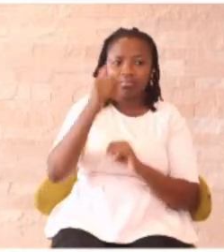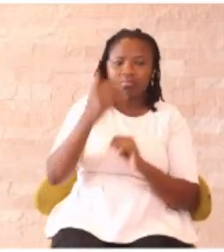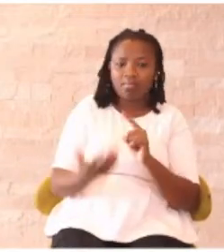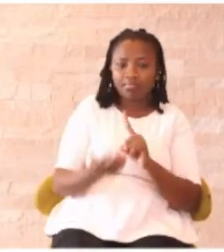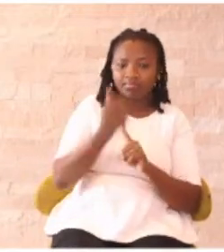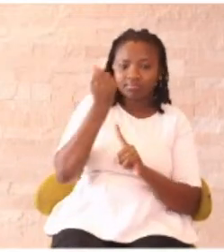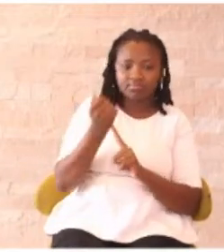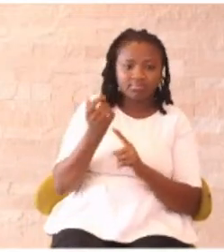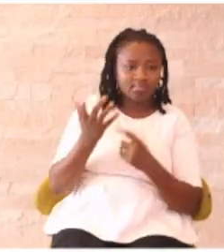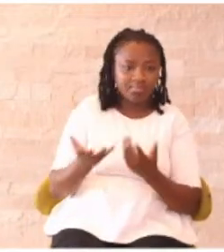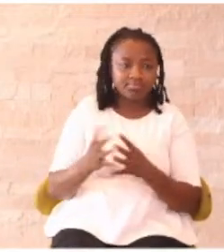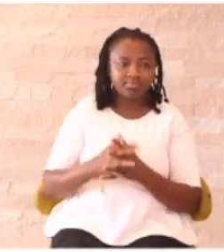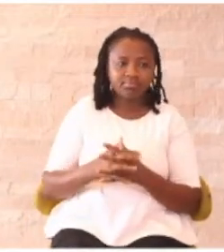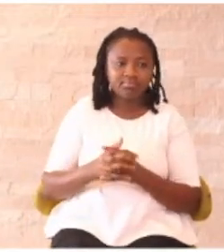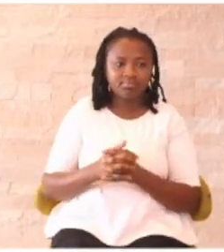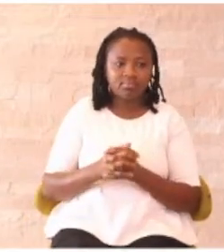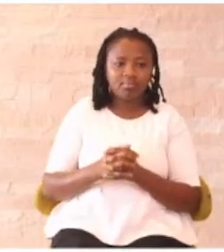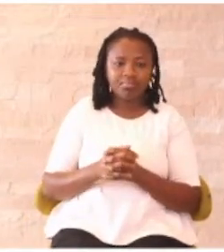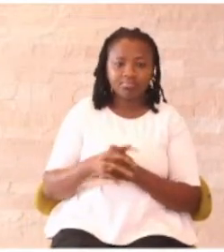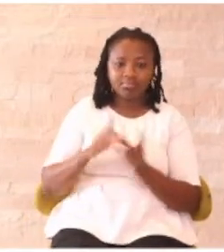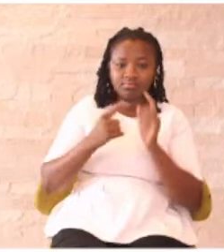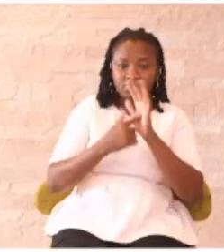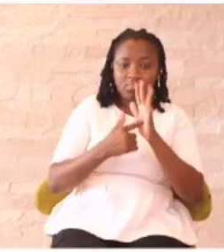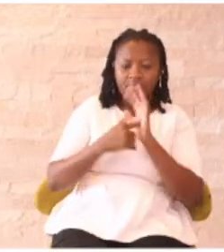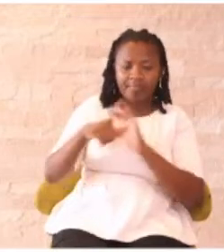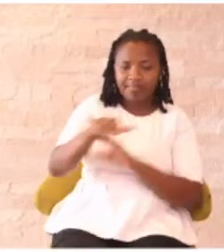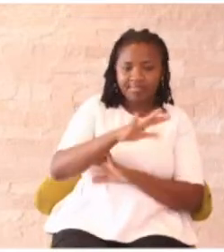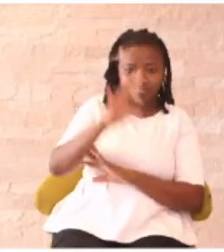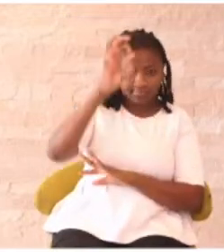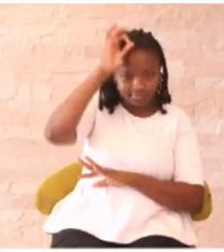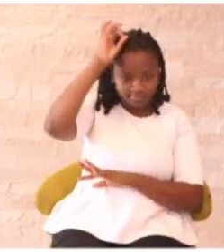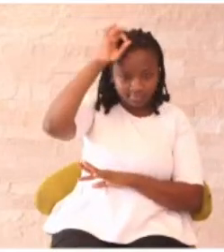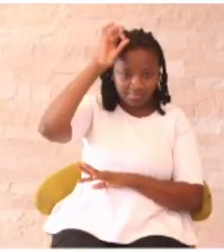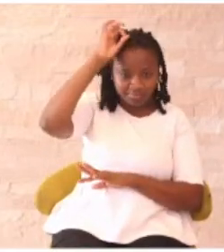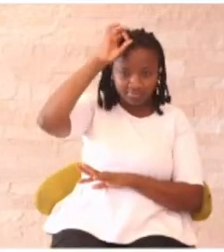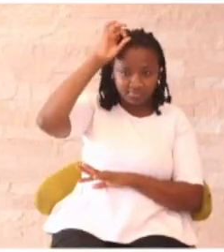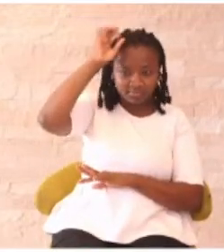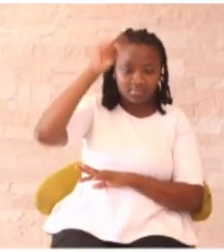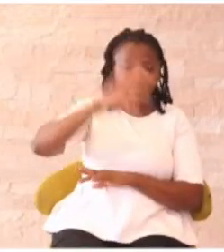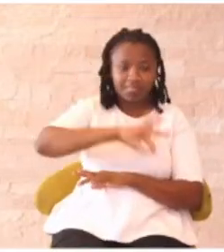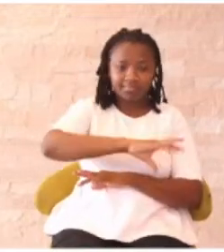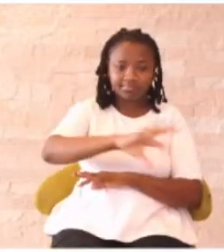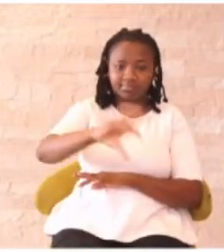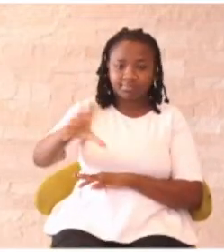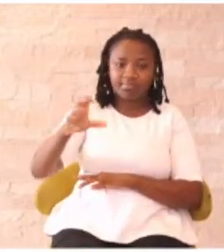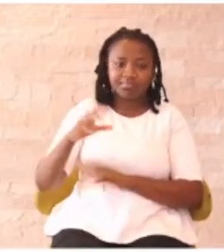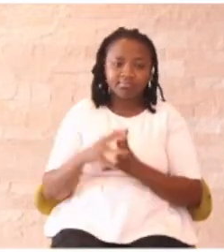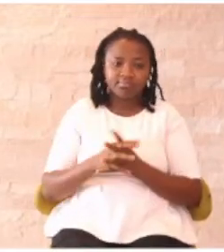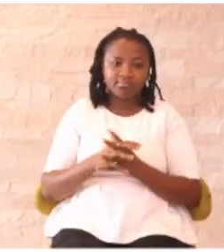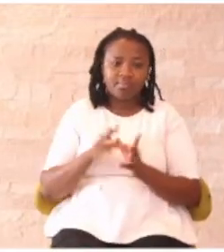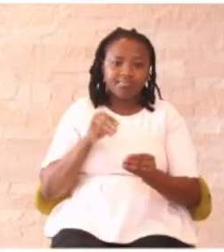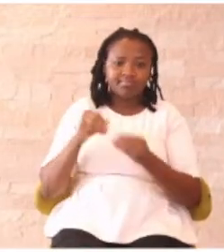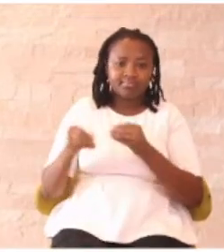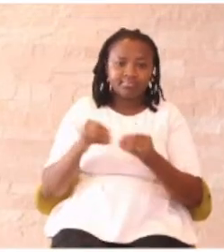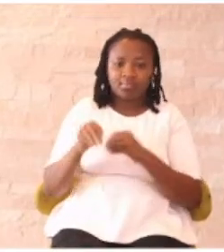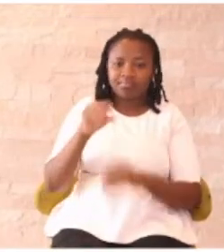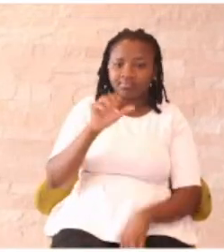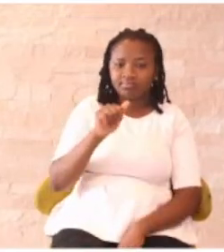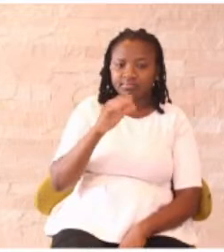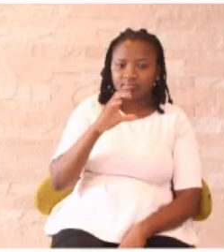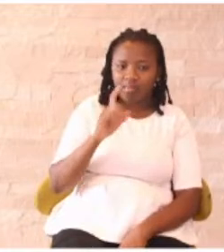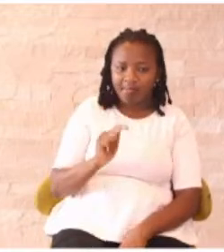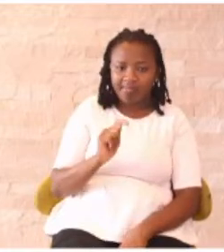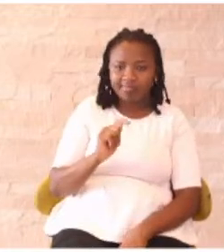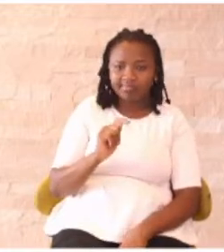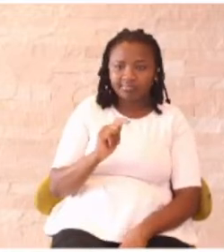we have observed in Nyandarua County, that's one of the target counties, the Disability Act, the County